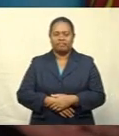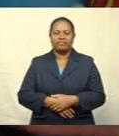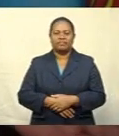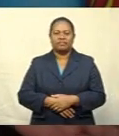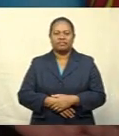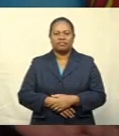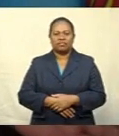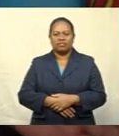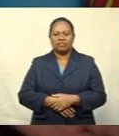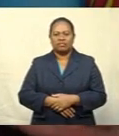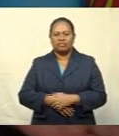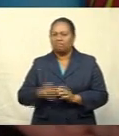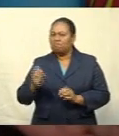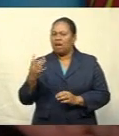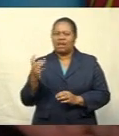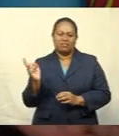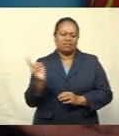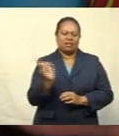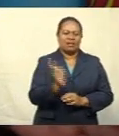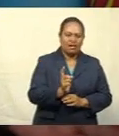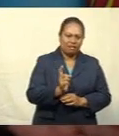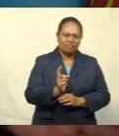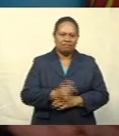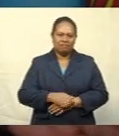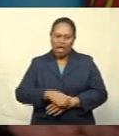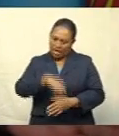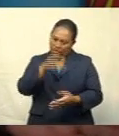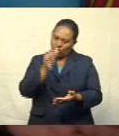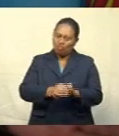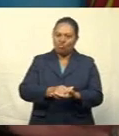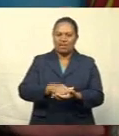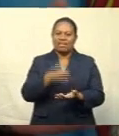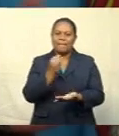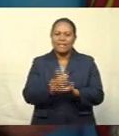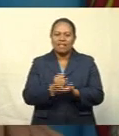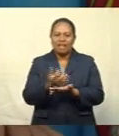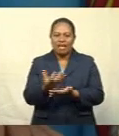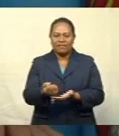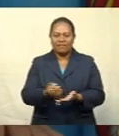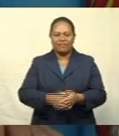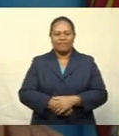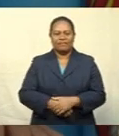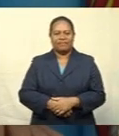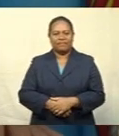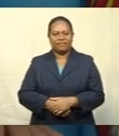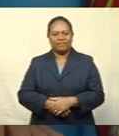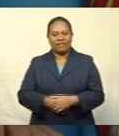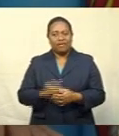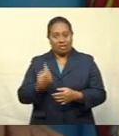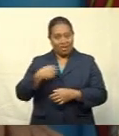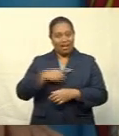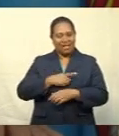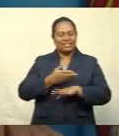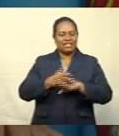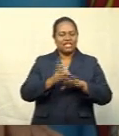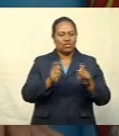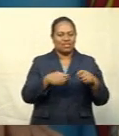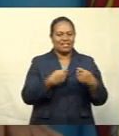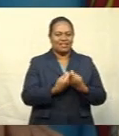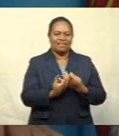should have intervened there and then and correct this. As you say, we are a new team,